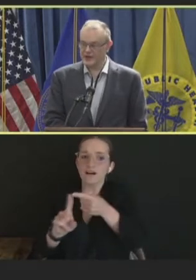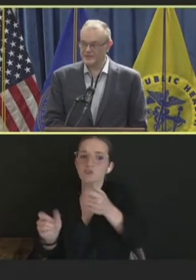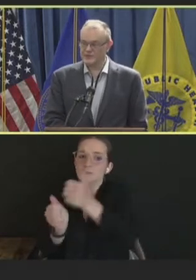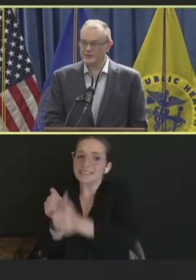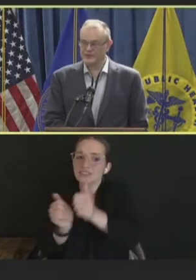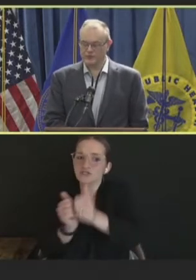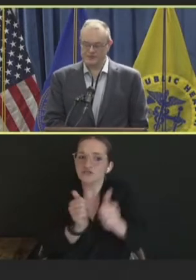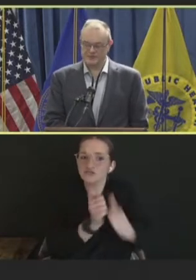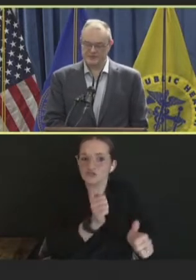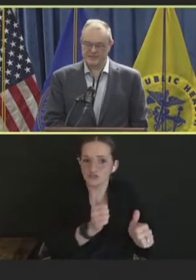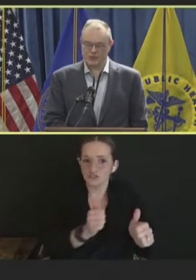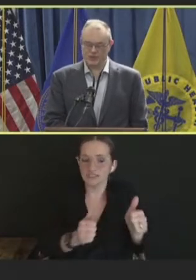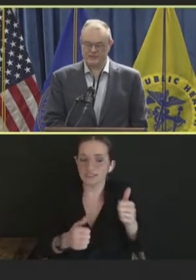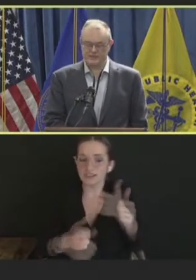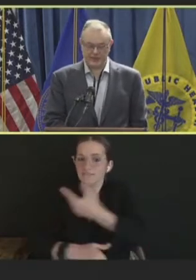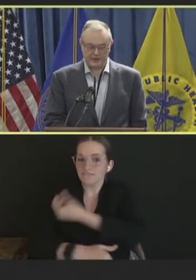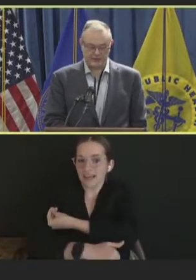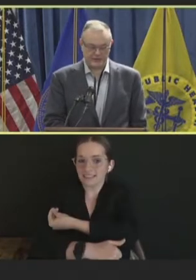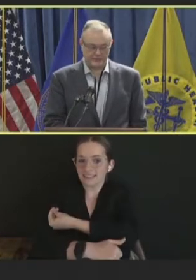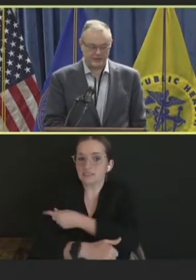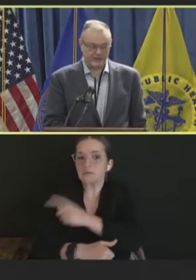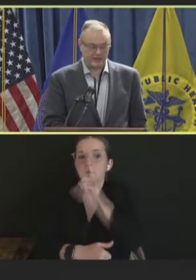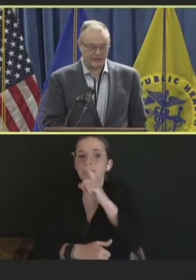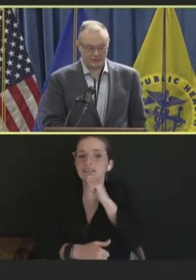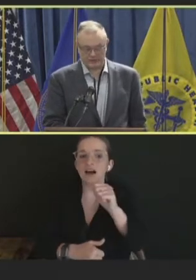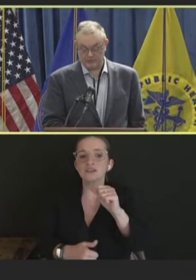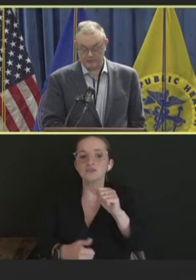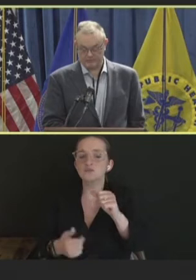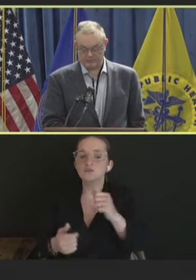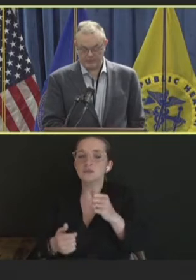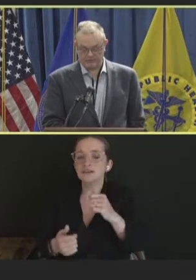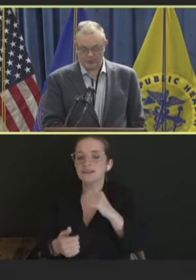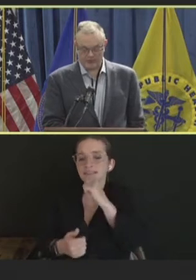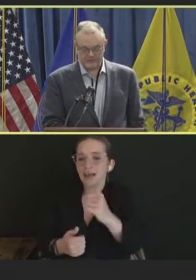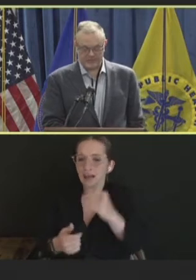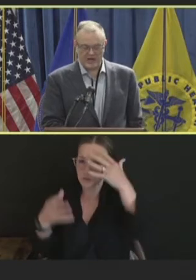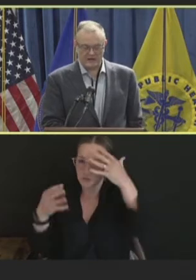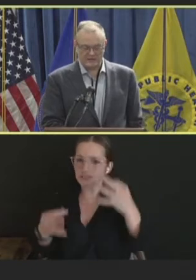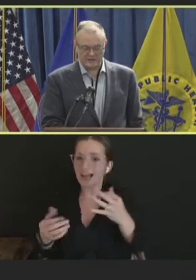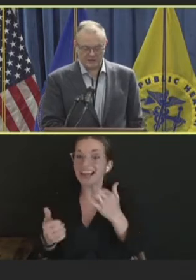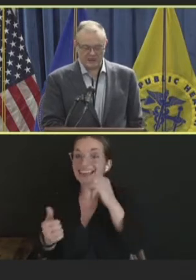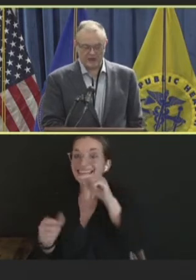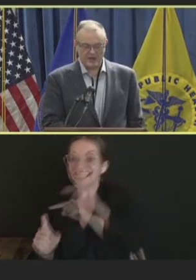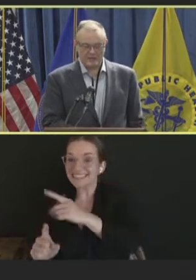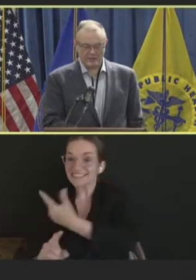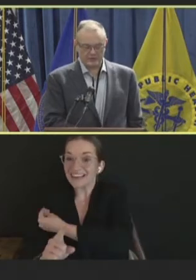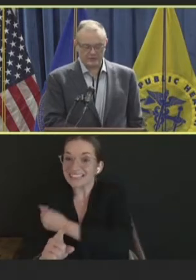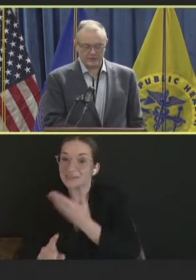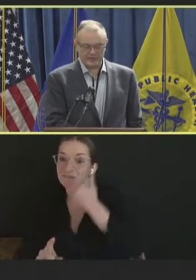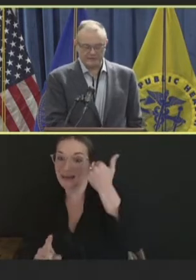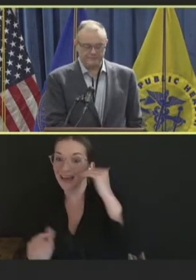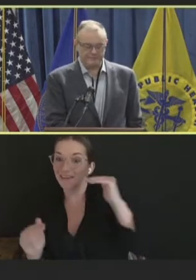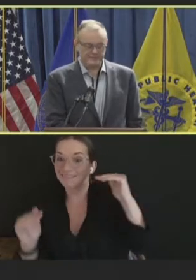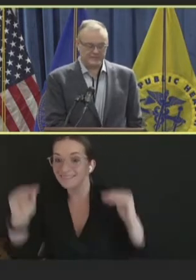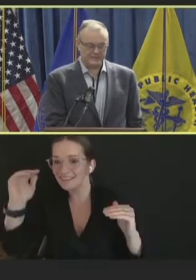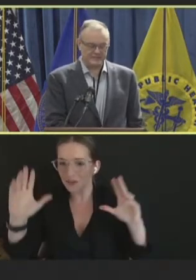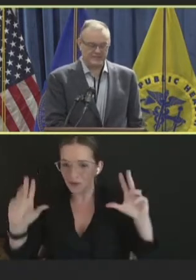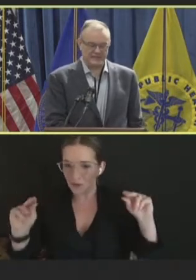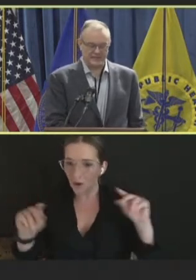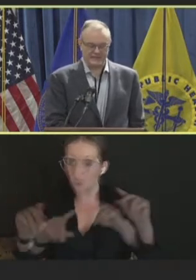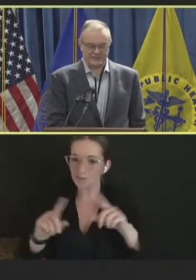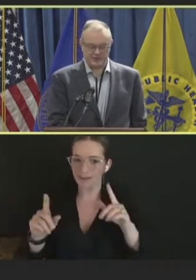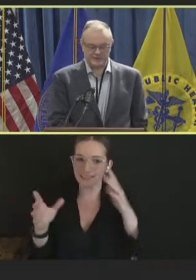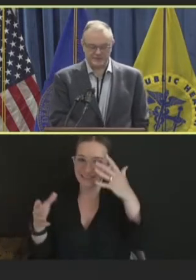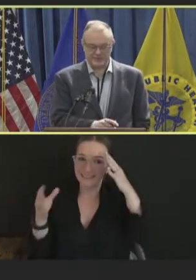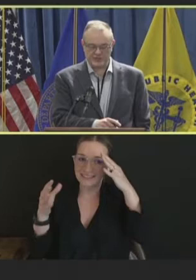compare between the groups to say one is superior to the other or even one is non-inferior, but it was really designed